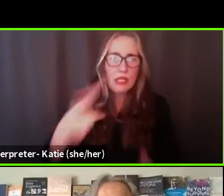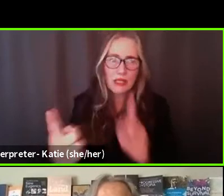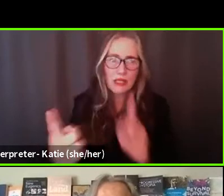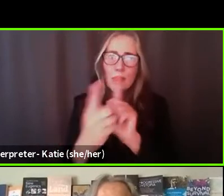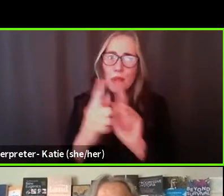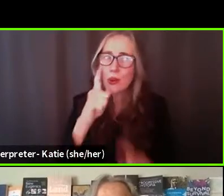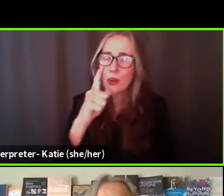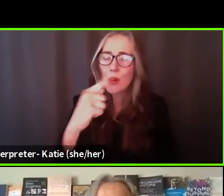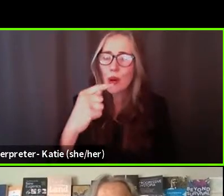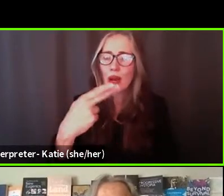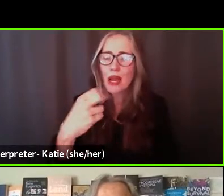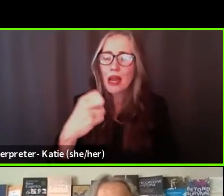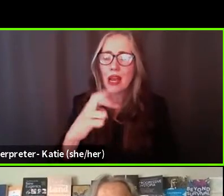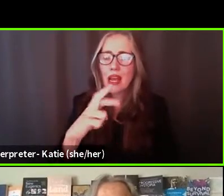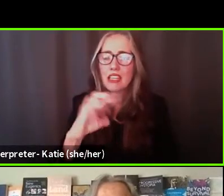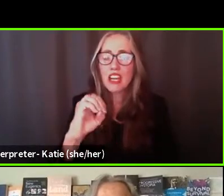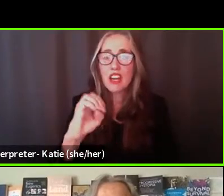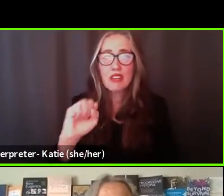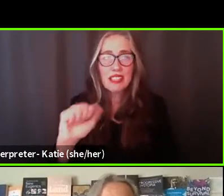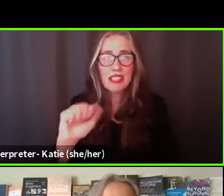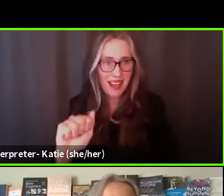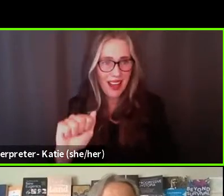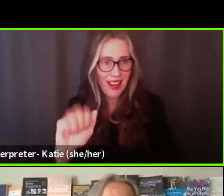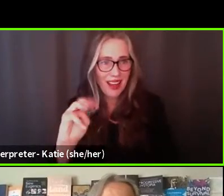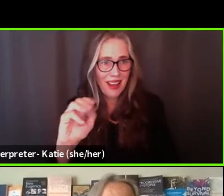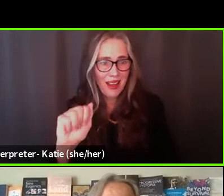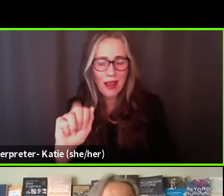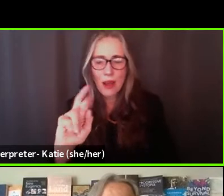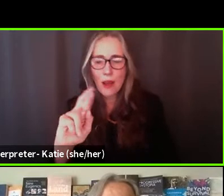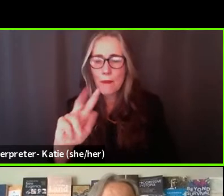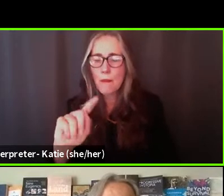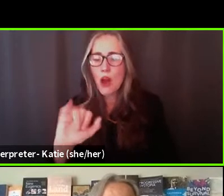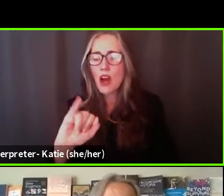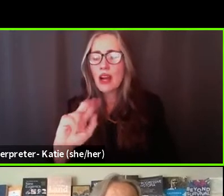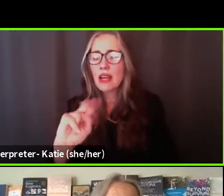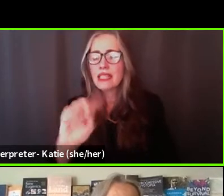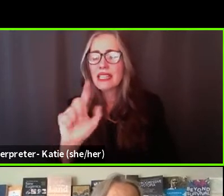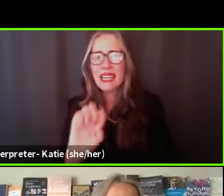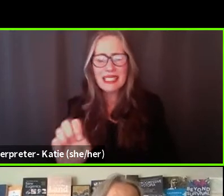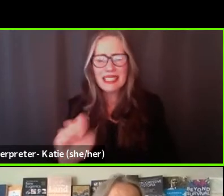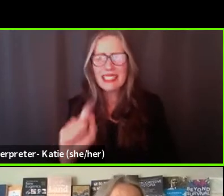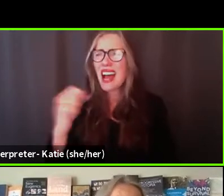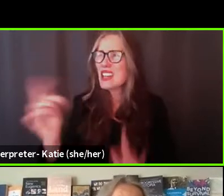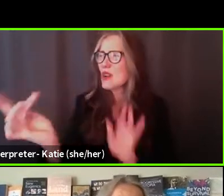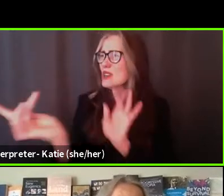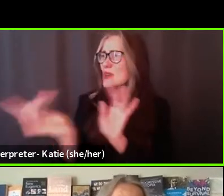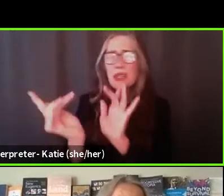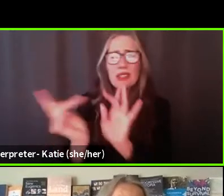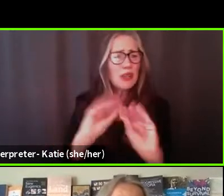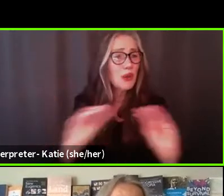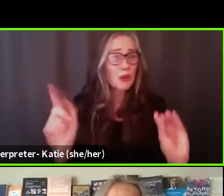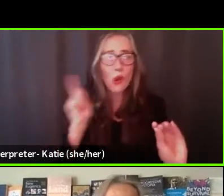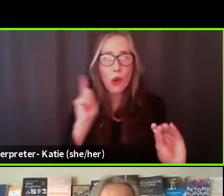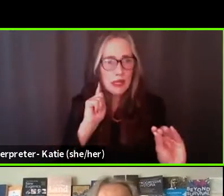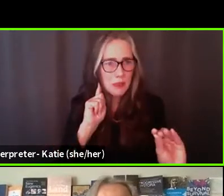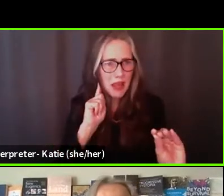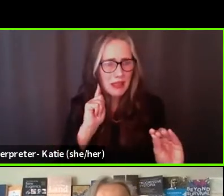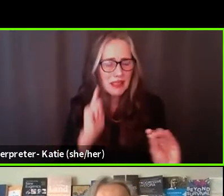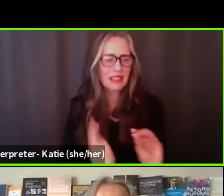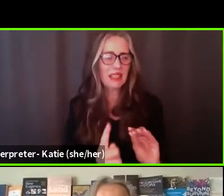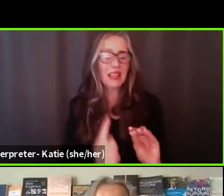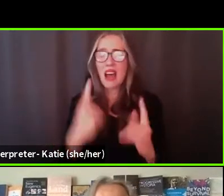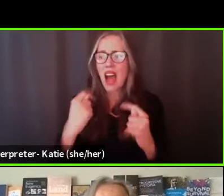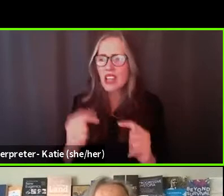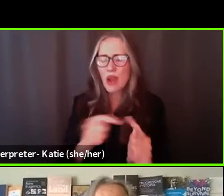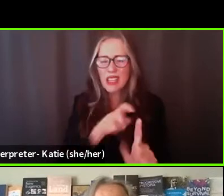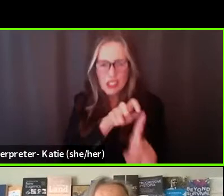to her she didn't respond i tried to reach out to her through people she didn't respond finally she agreed to meet with me